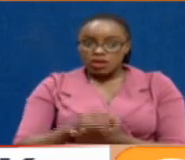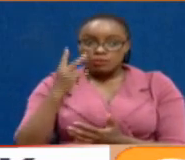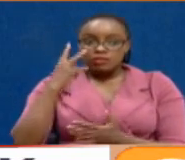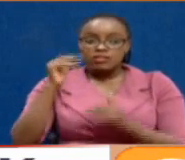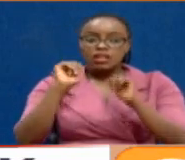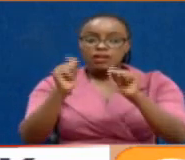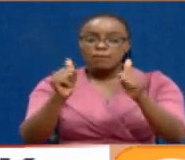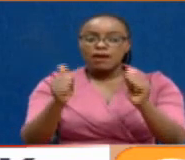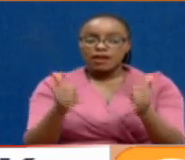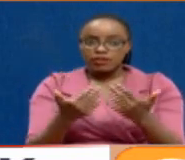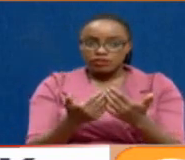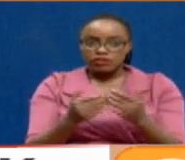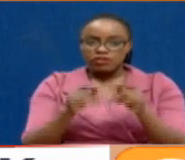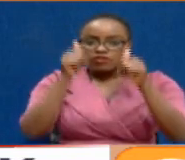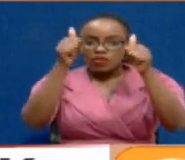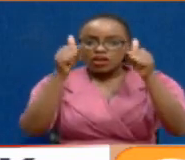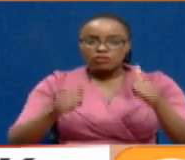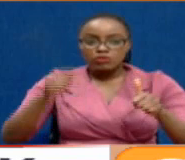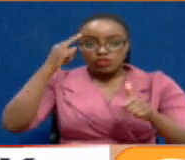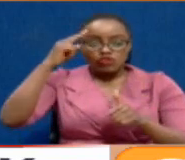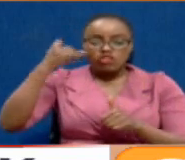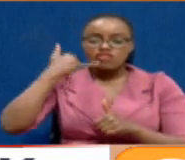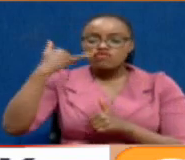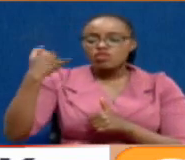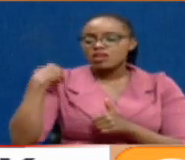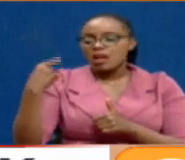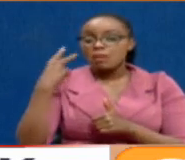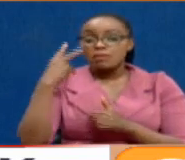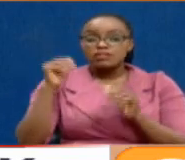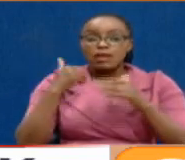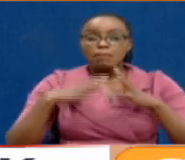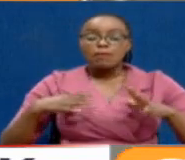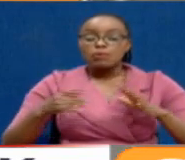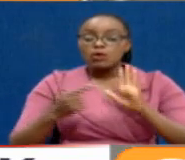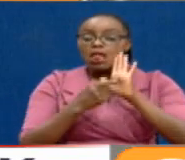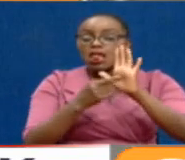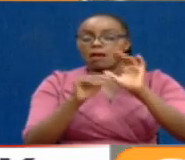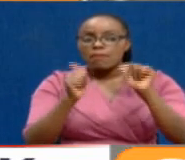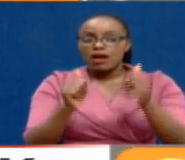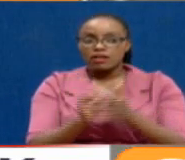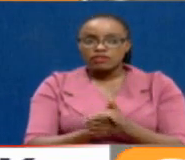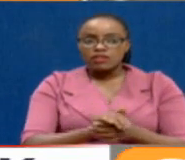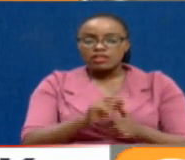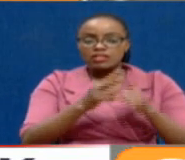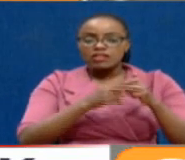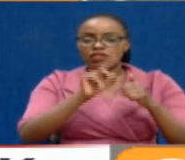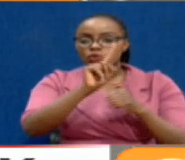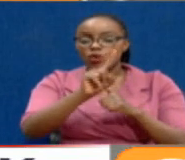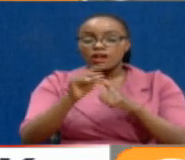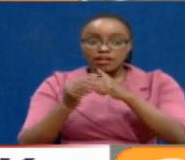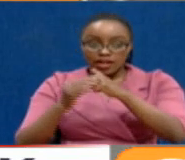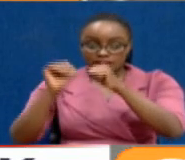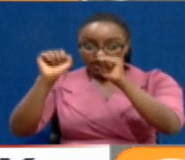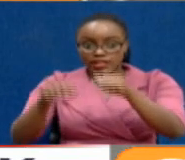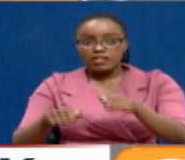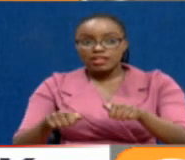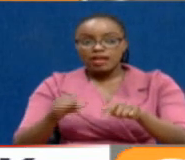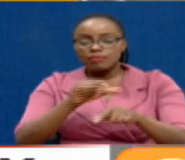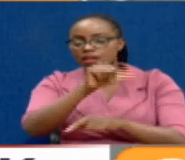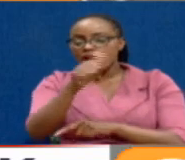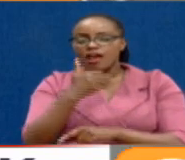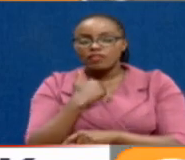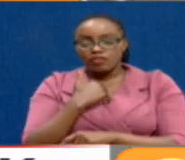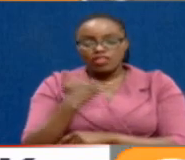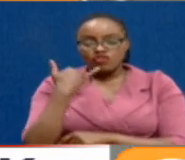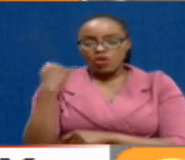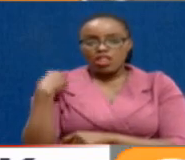seen aggressive advertisement of those hotline numbers. 719? Yeah, 719 has been there. You either send an SMS